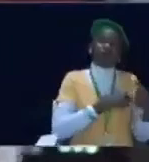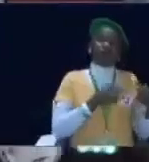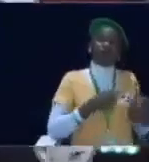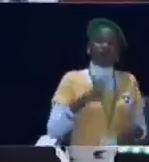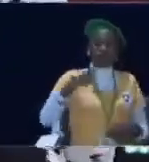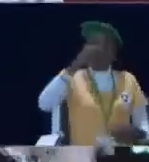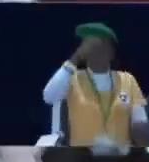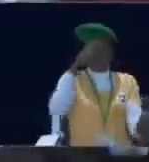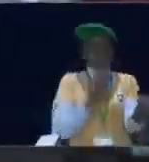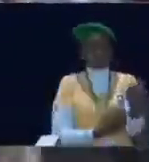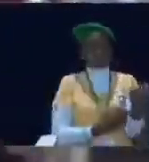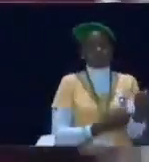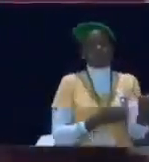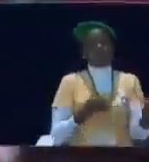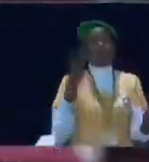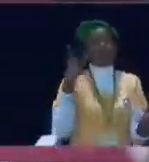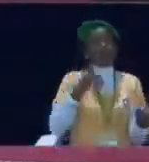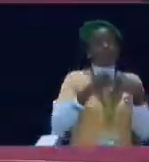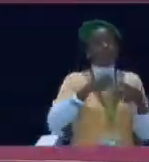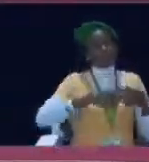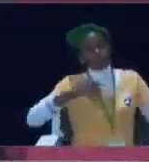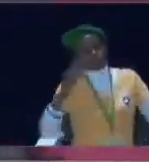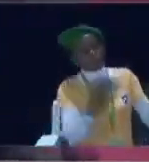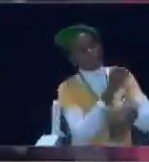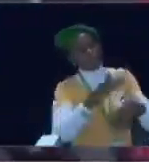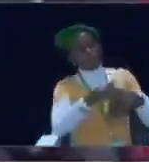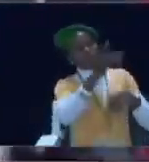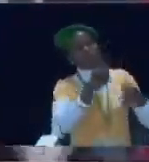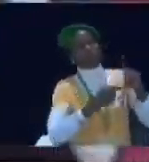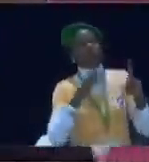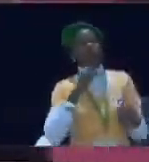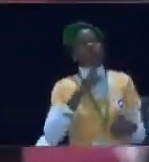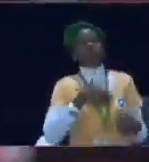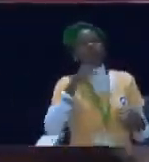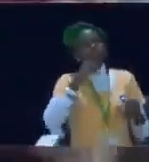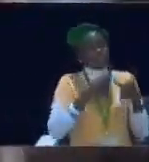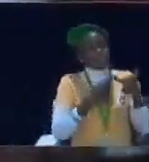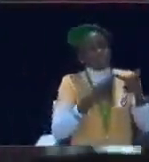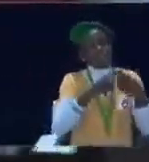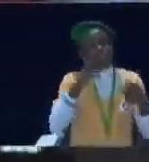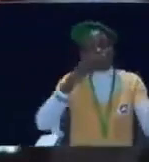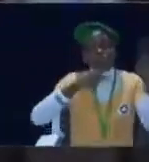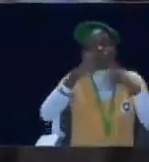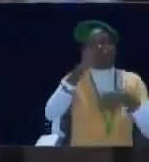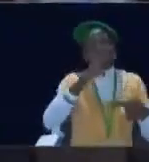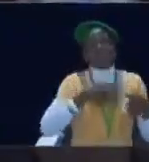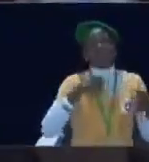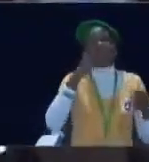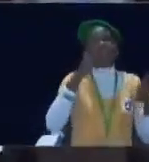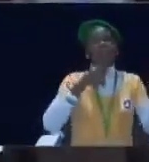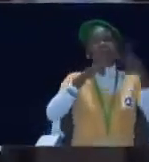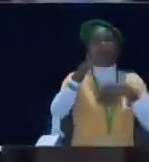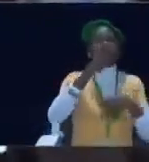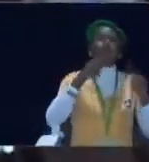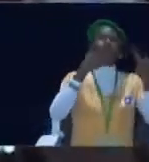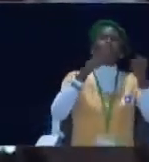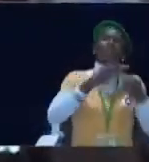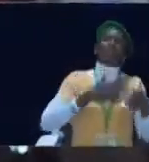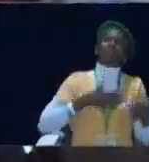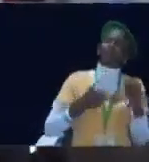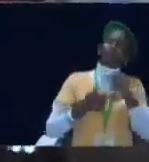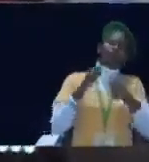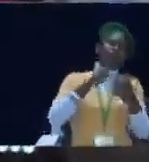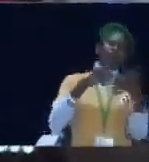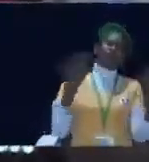sons, was about to be taken away from her. And she ran to the prophet and told the prophet, look at my